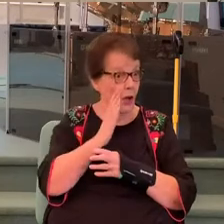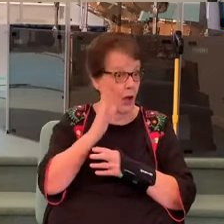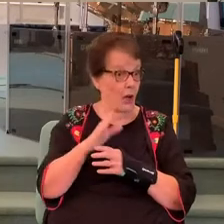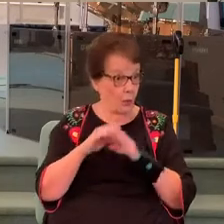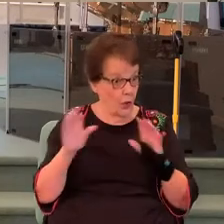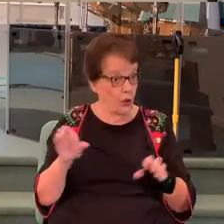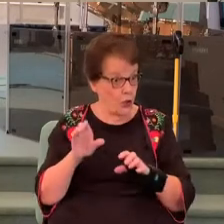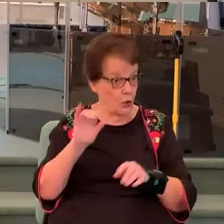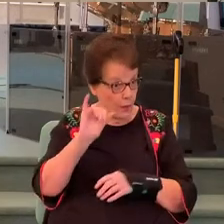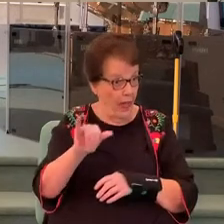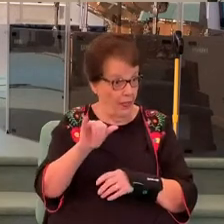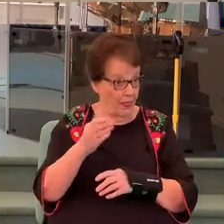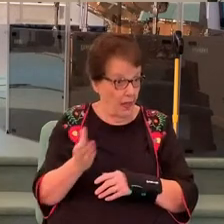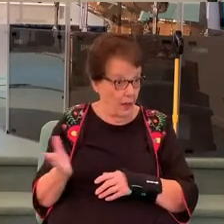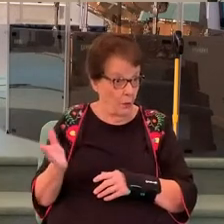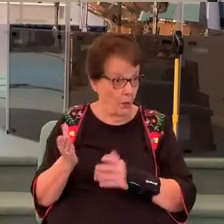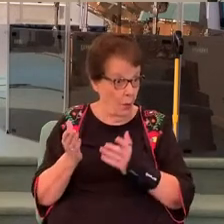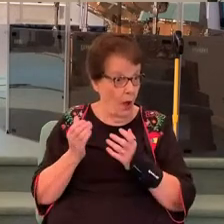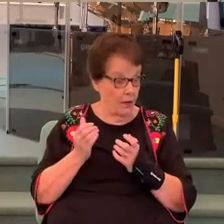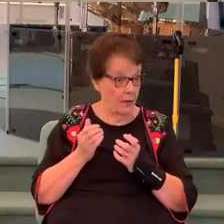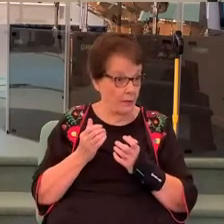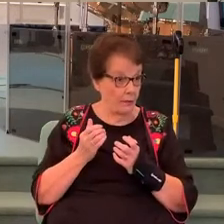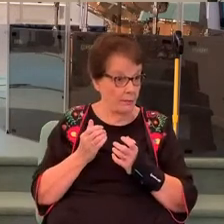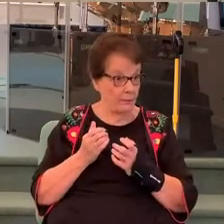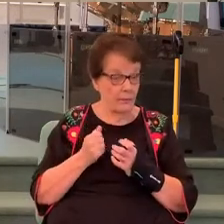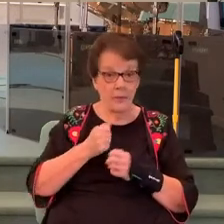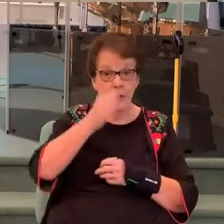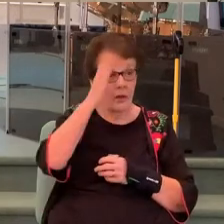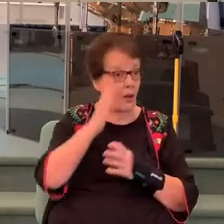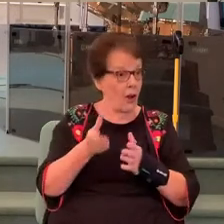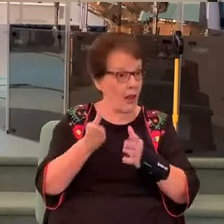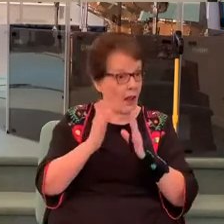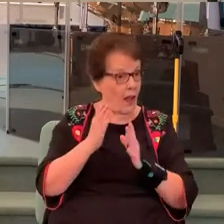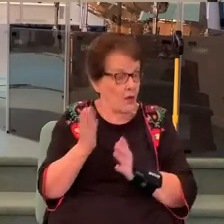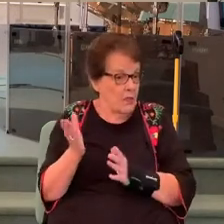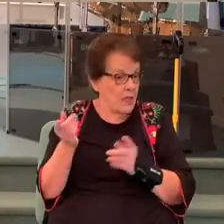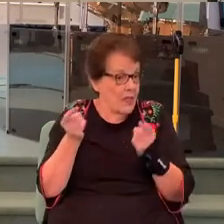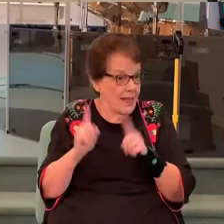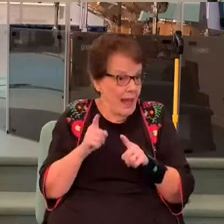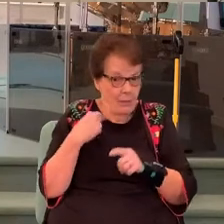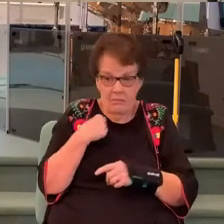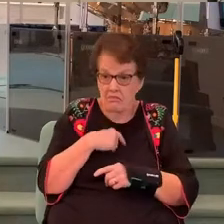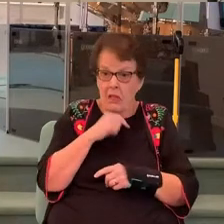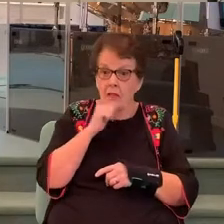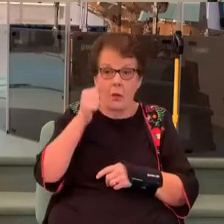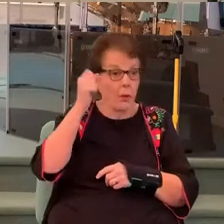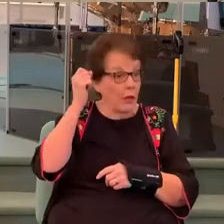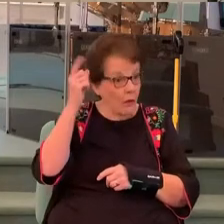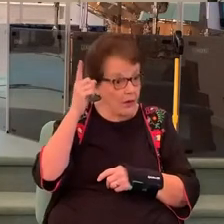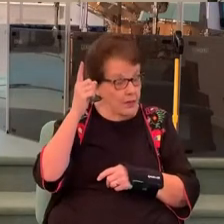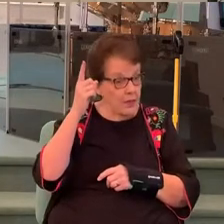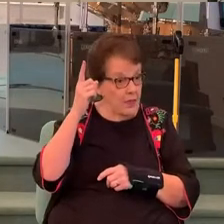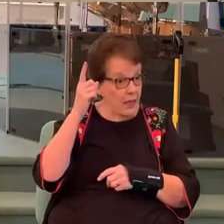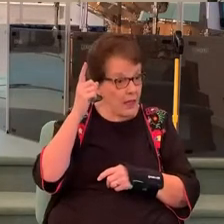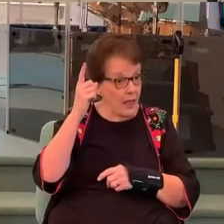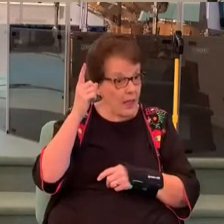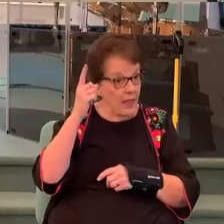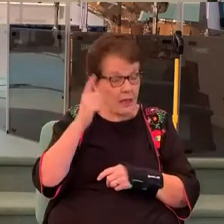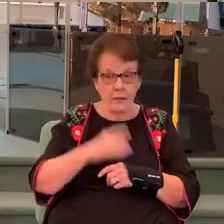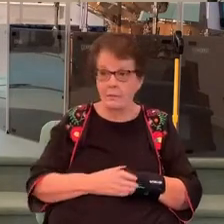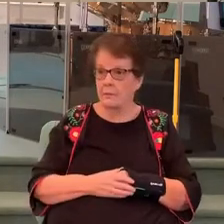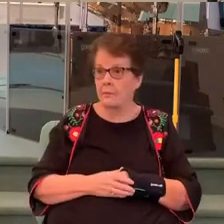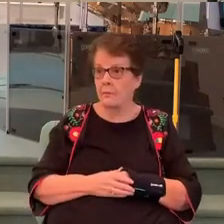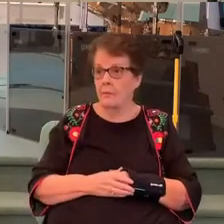sovereign. God allows things to happen that we don't understand. God allows us to endure circumstances that we may